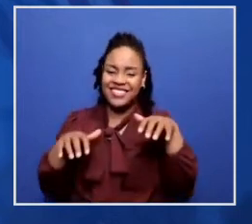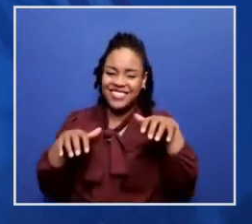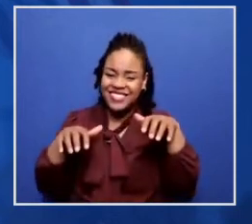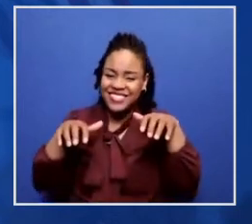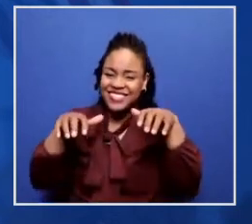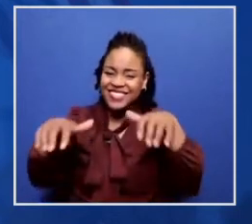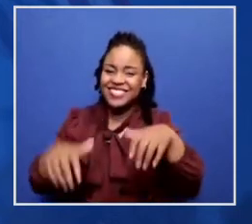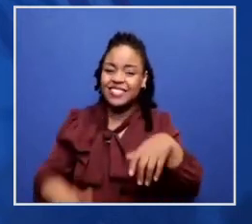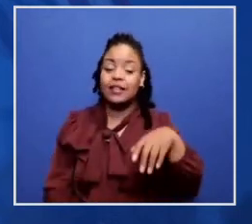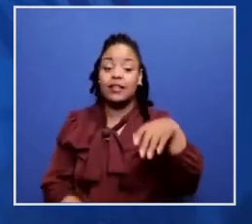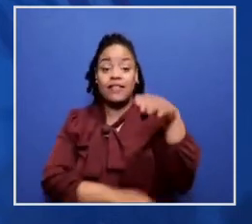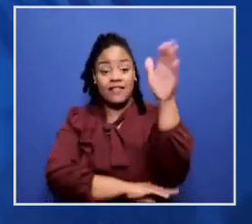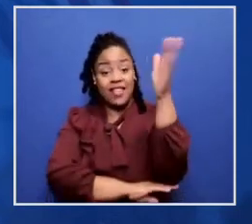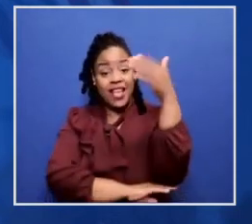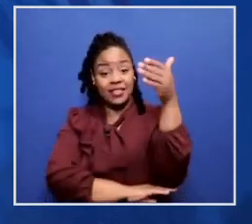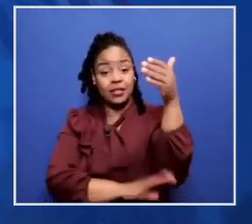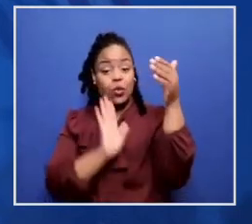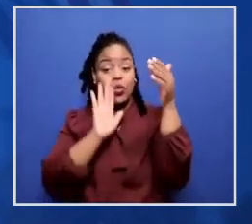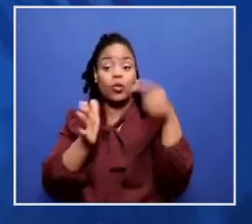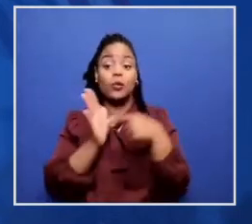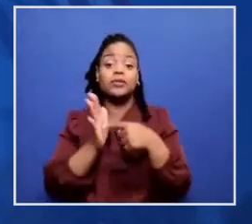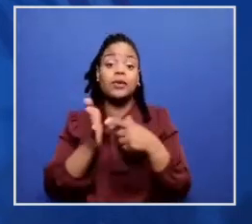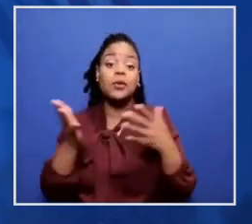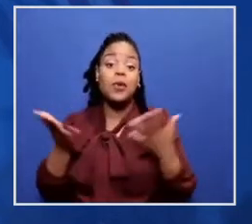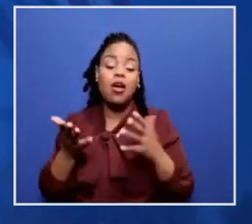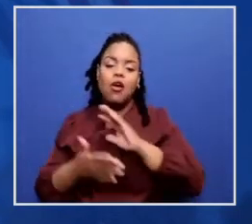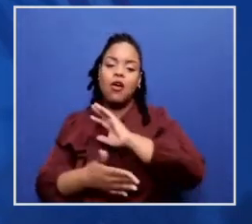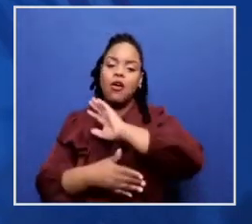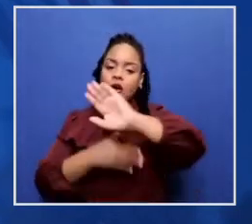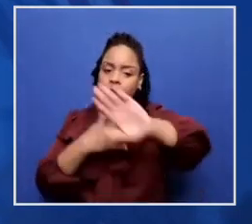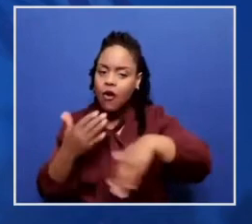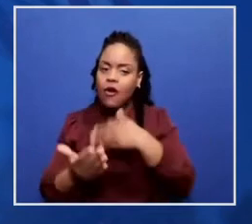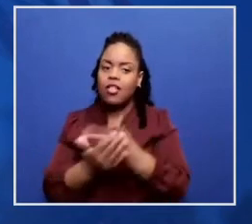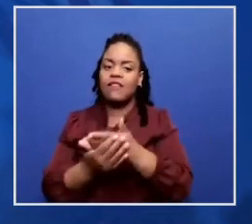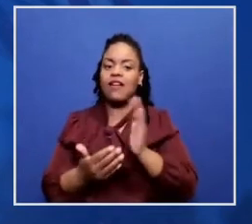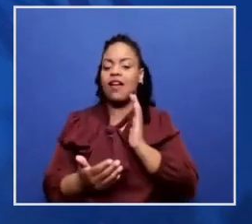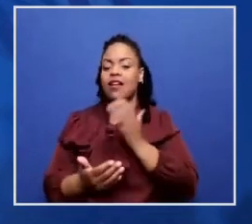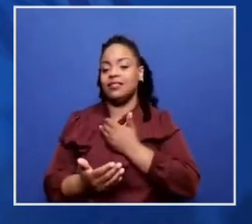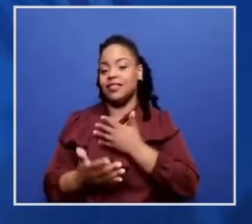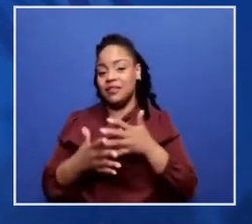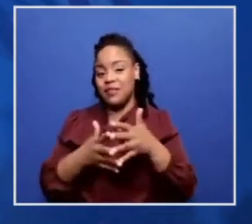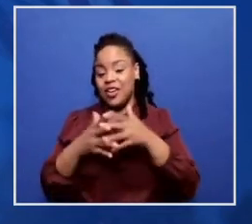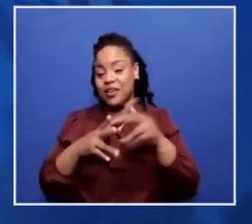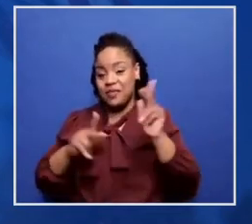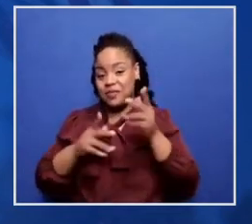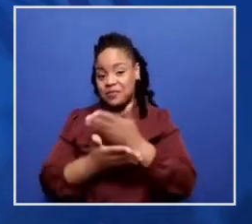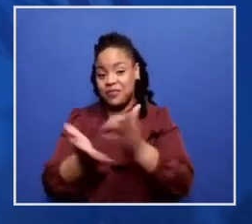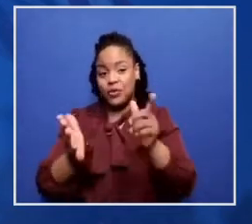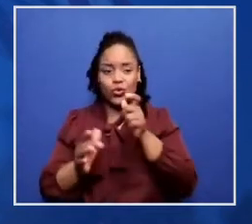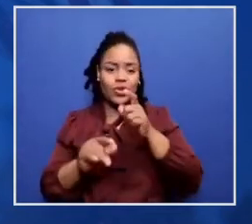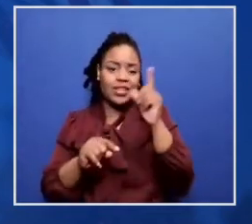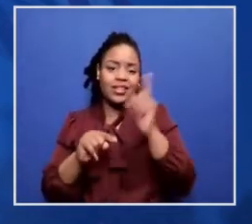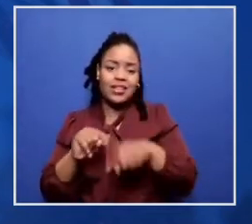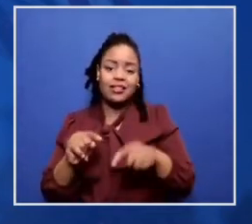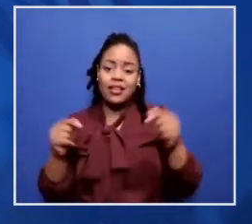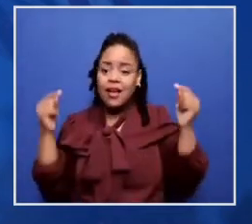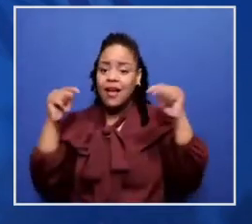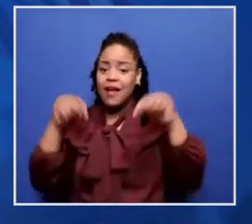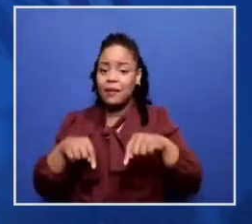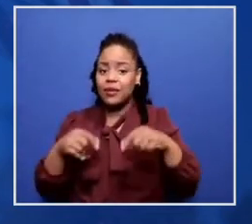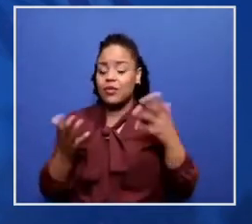people who are unable to travel to Washington, D.C. The field of flags also reflects the